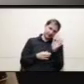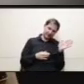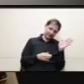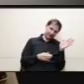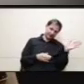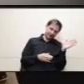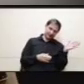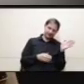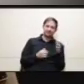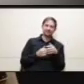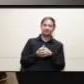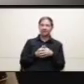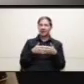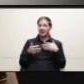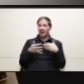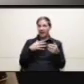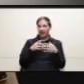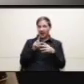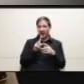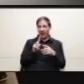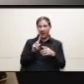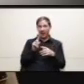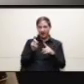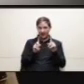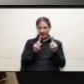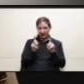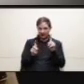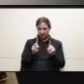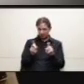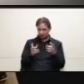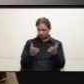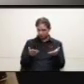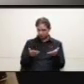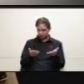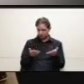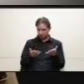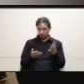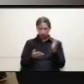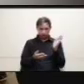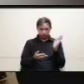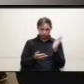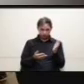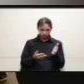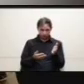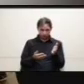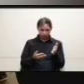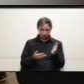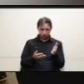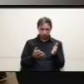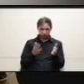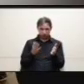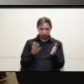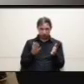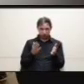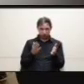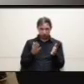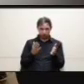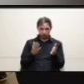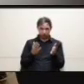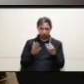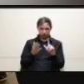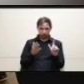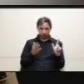Any hands? 1, 2? No. All right, I'll come to the province just now. Let me start this